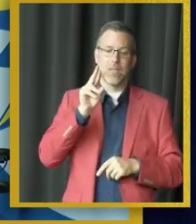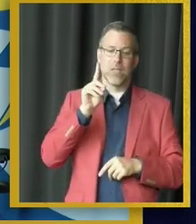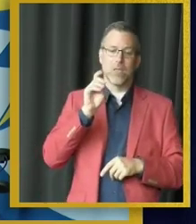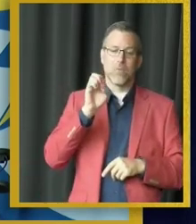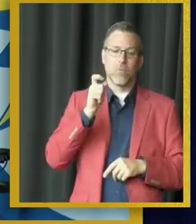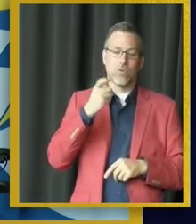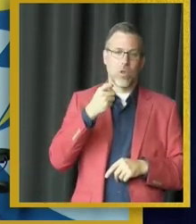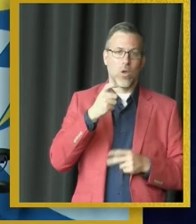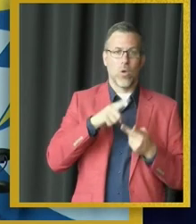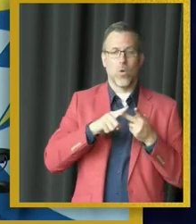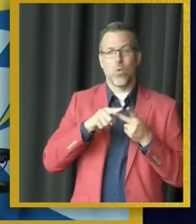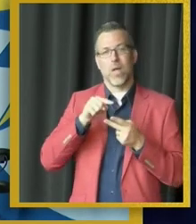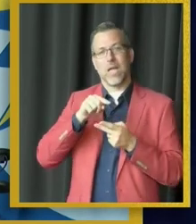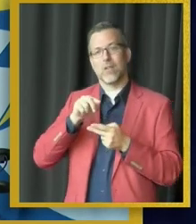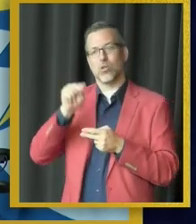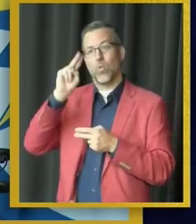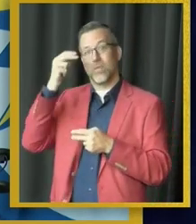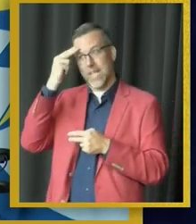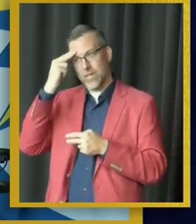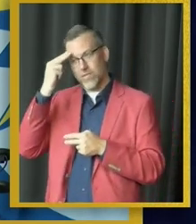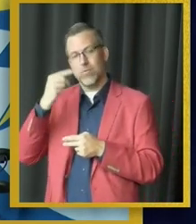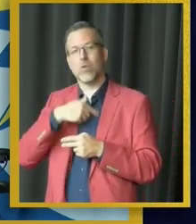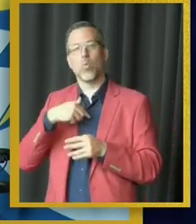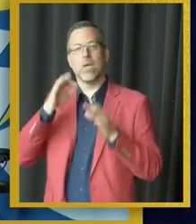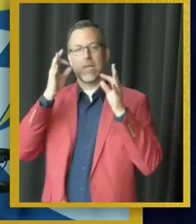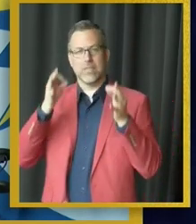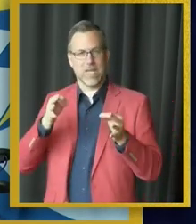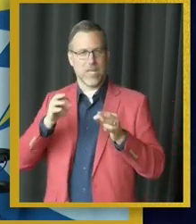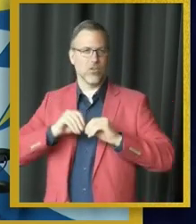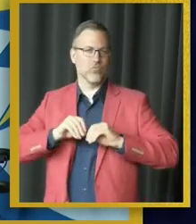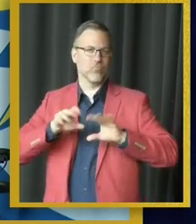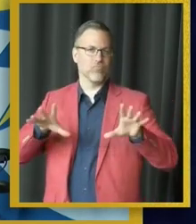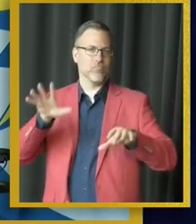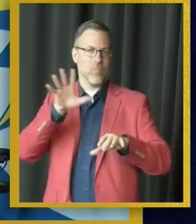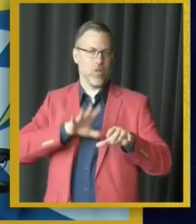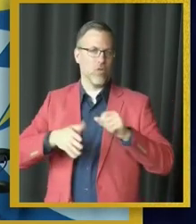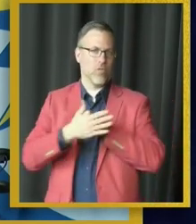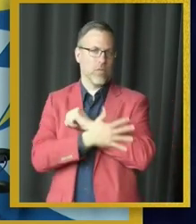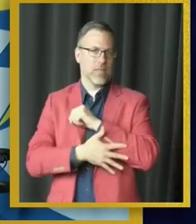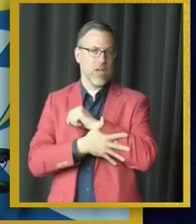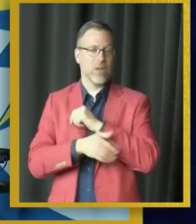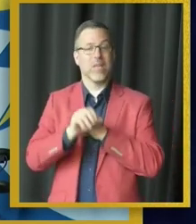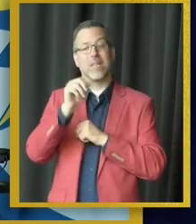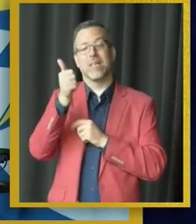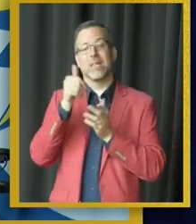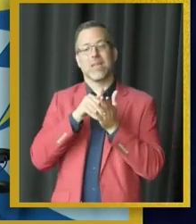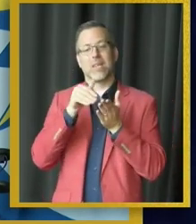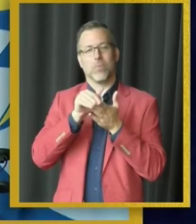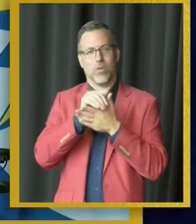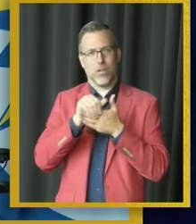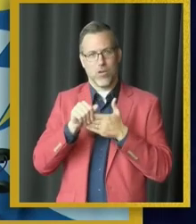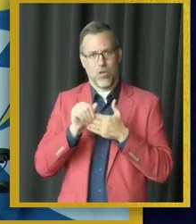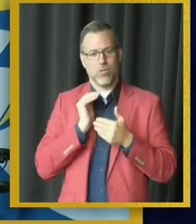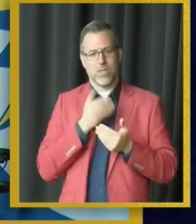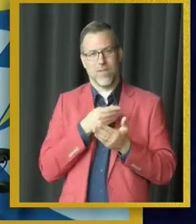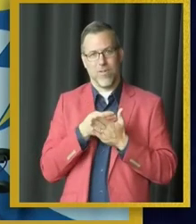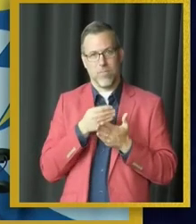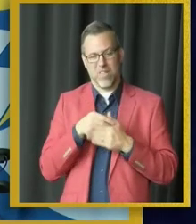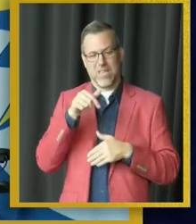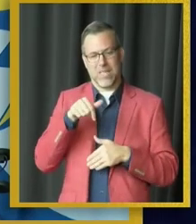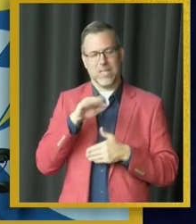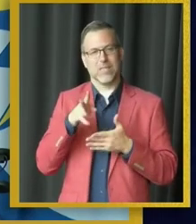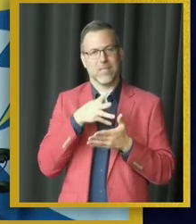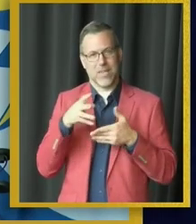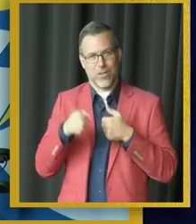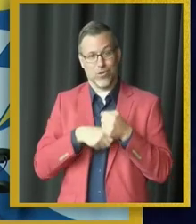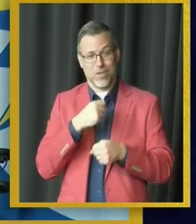first 2 years that we're funding it countywide with $10 million of ARP money in this calendar year. It was